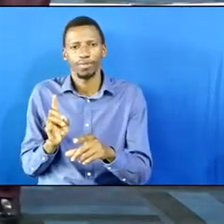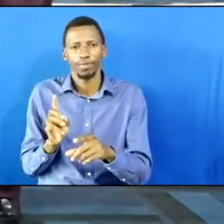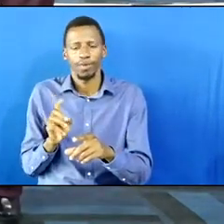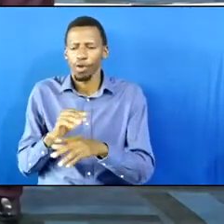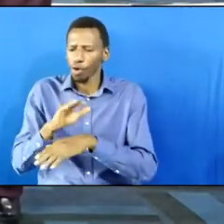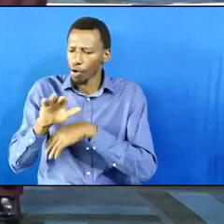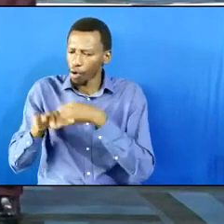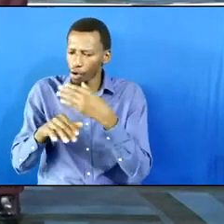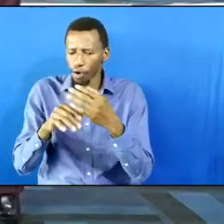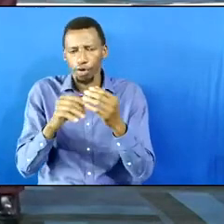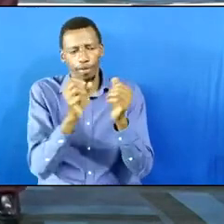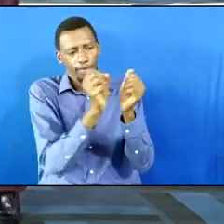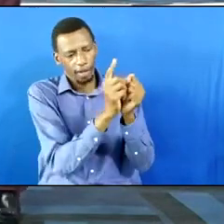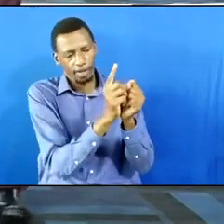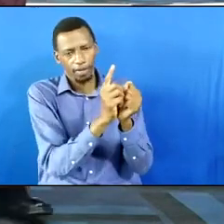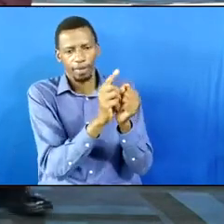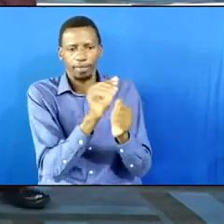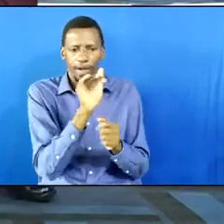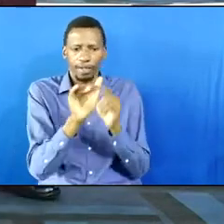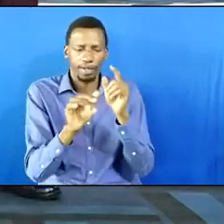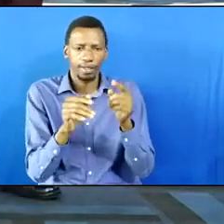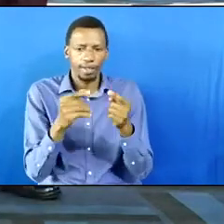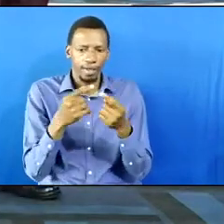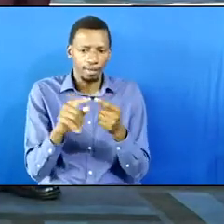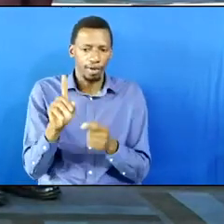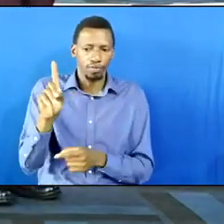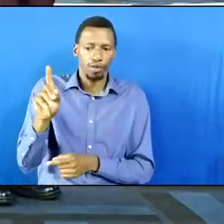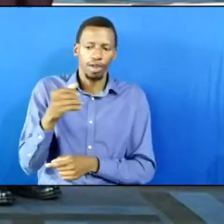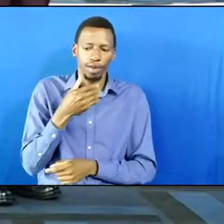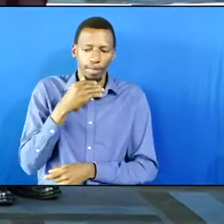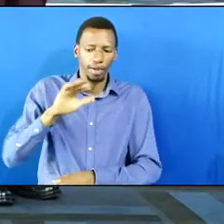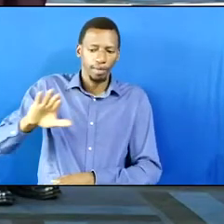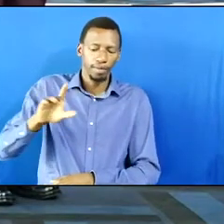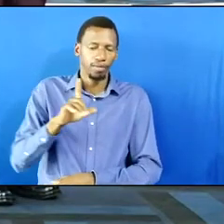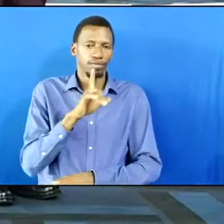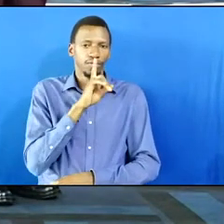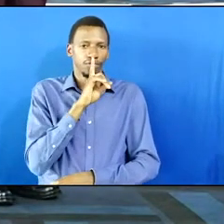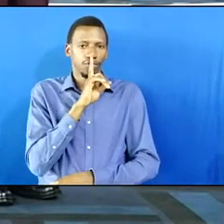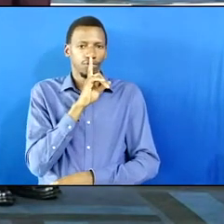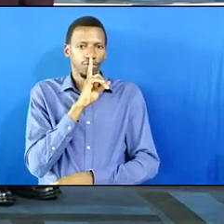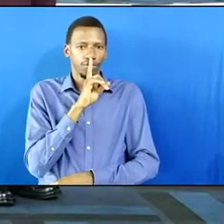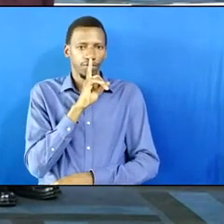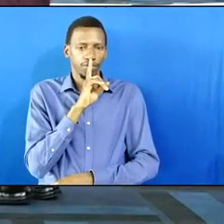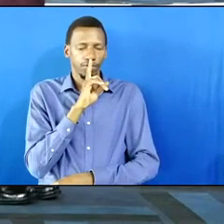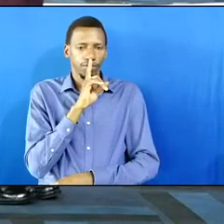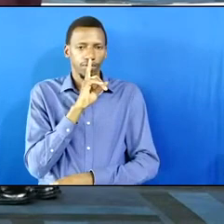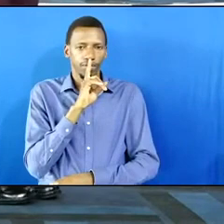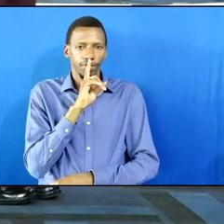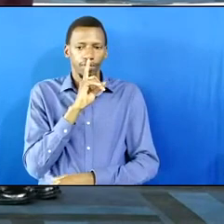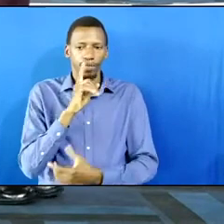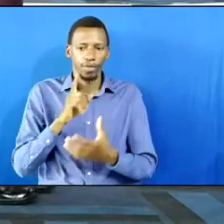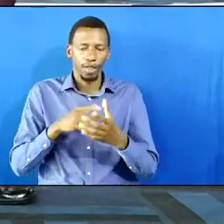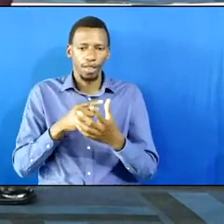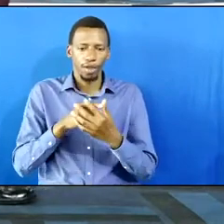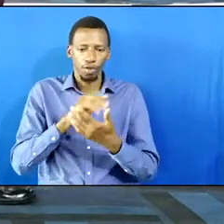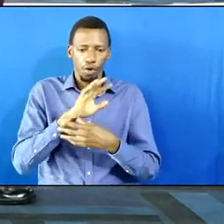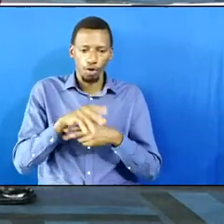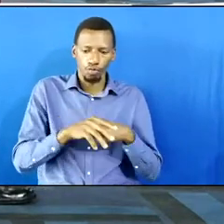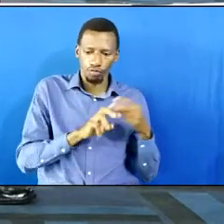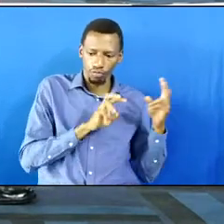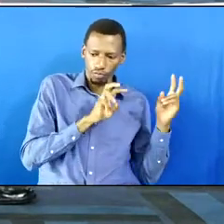No. All of them have asked. The 11 have asked. But there's one man who is silent. And then now all eyes turn to